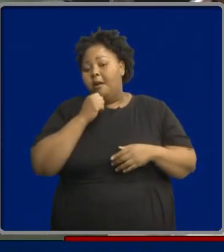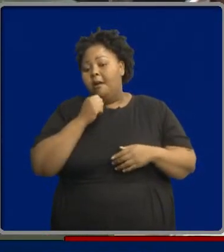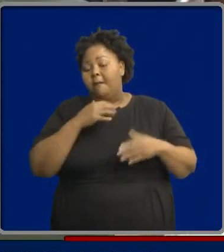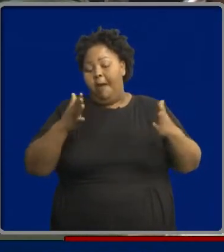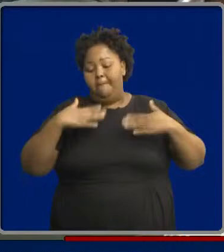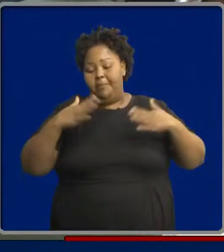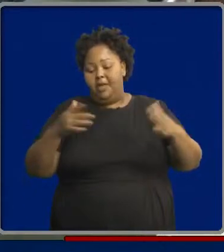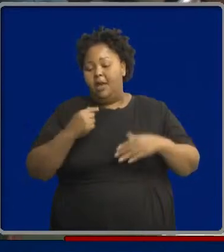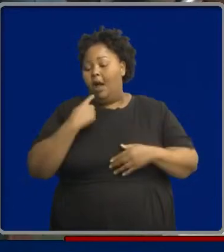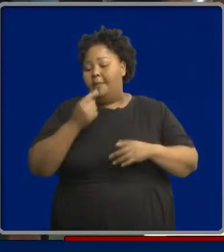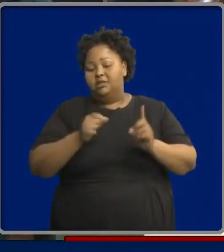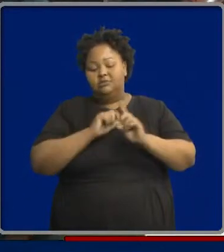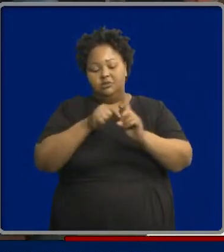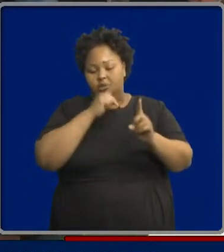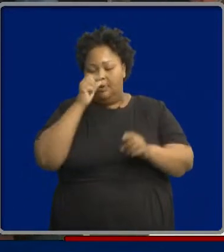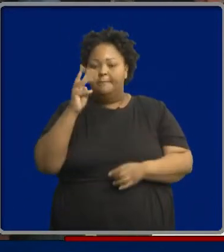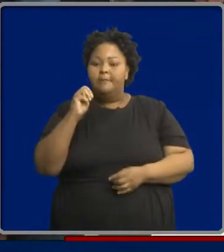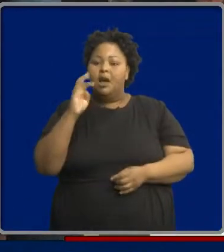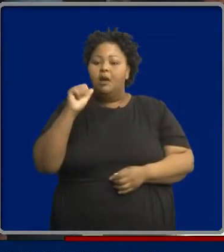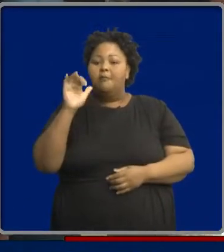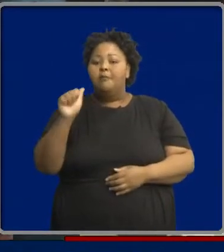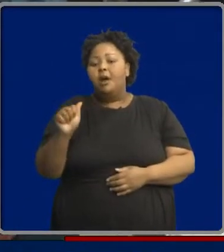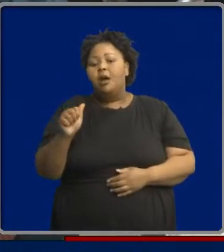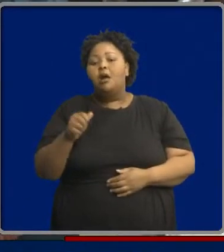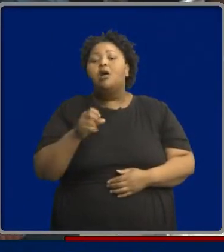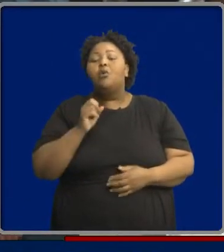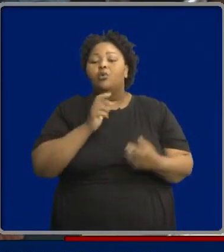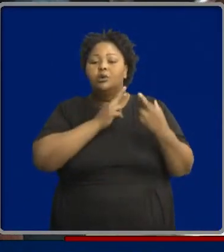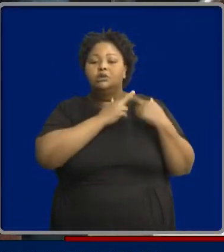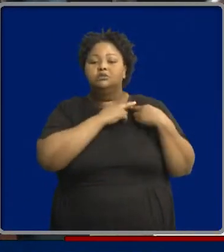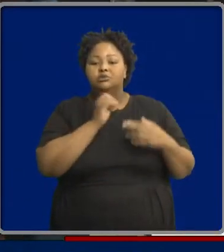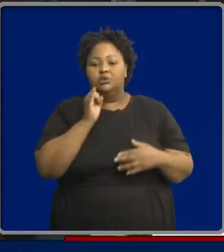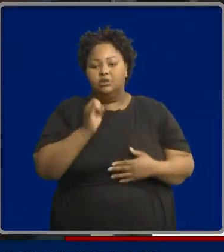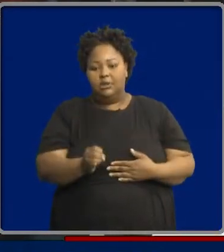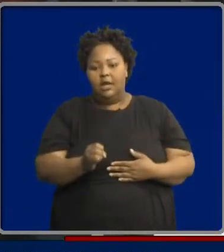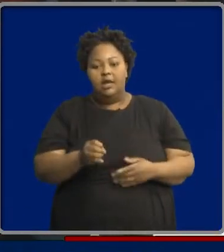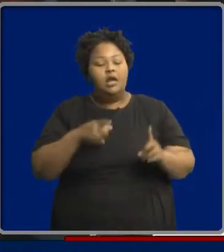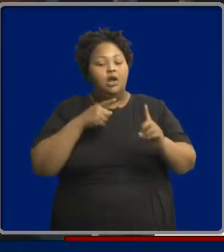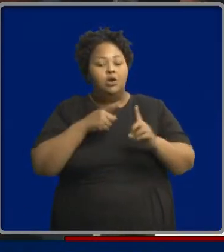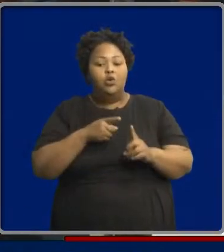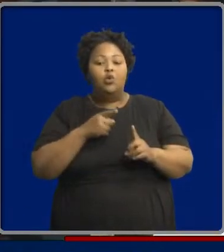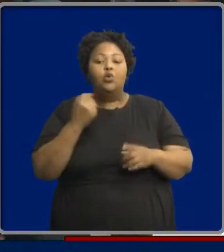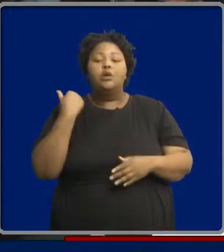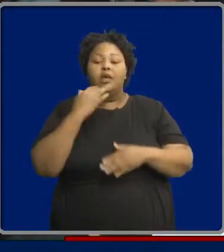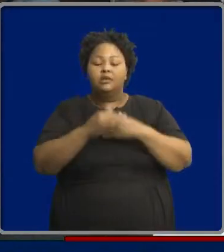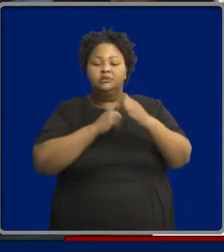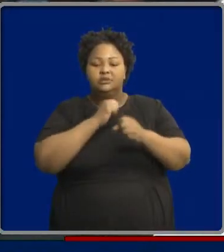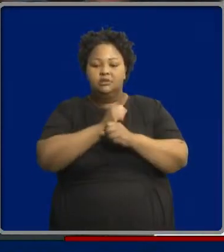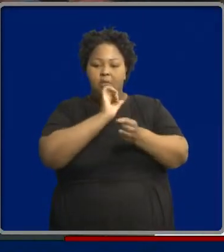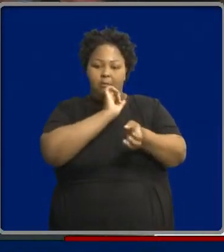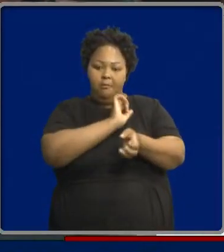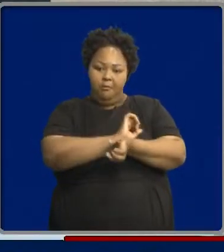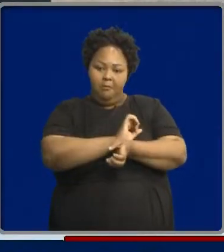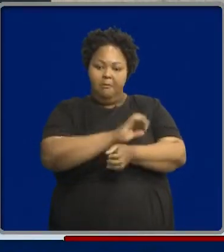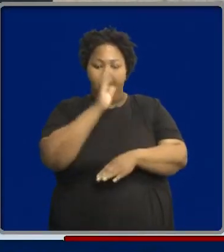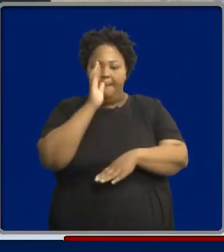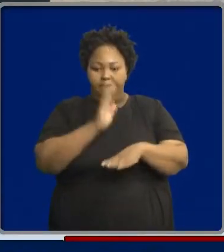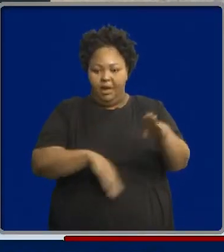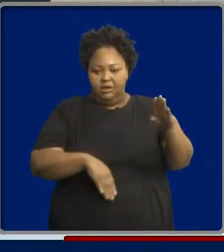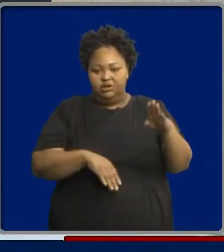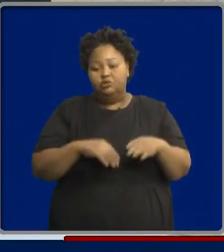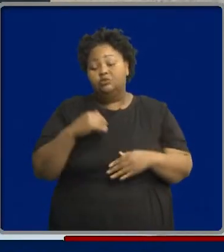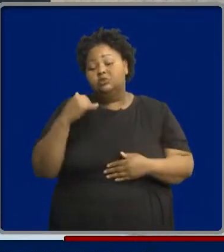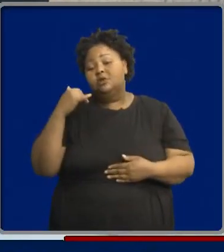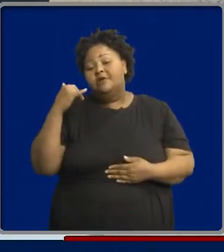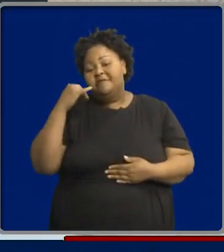They say they are not involved in the offences they are charged with. Andile was arrested in 2024 and charged with similar offences.